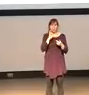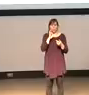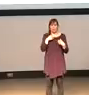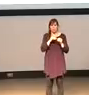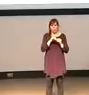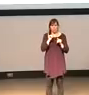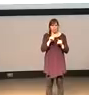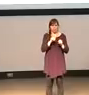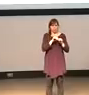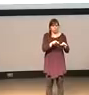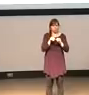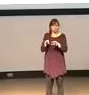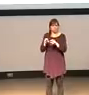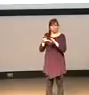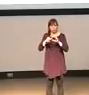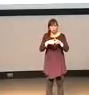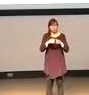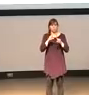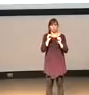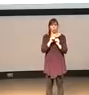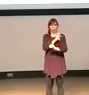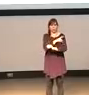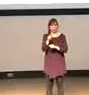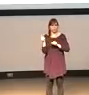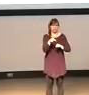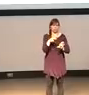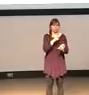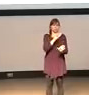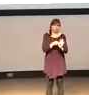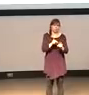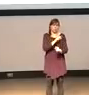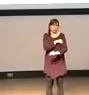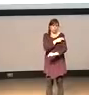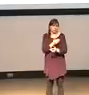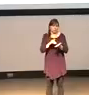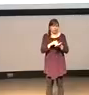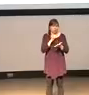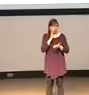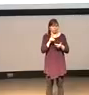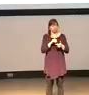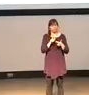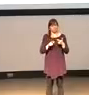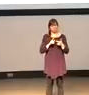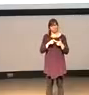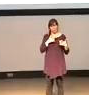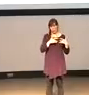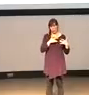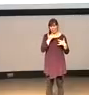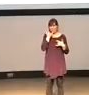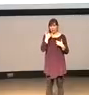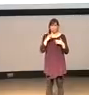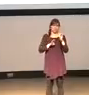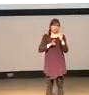be a large group of patients that need to be hospitalized. And then, of course, what we worry about most is if there's a